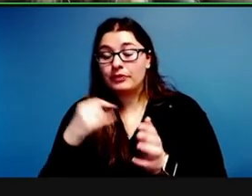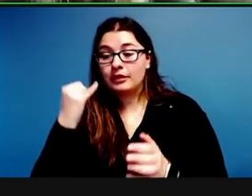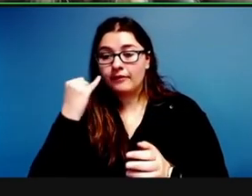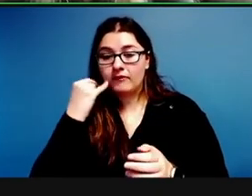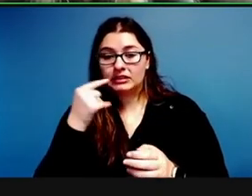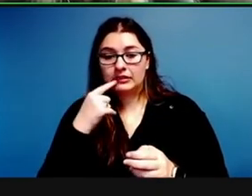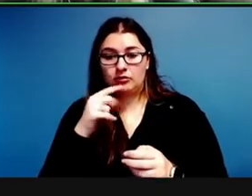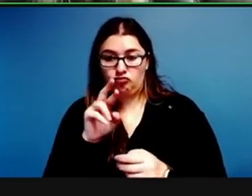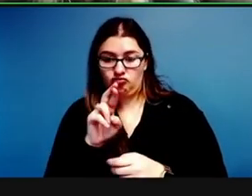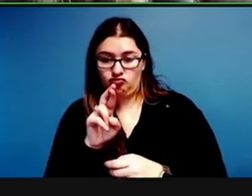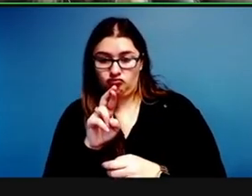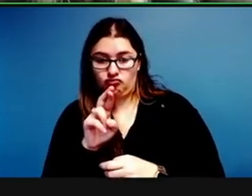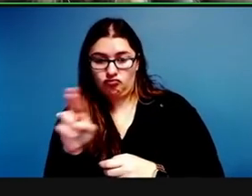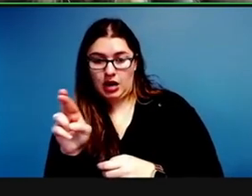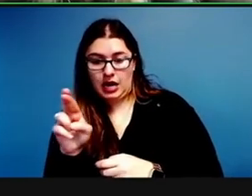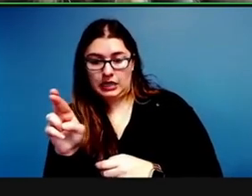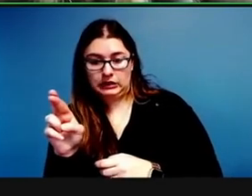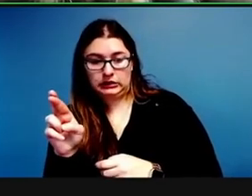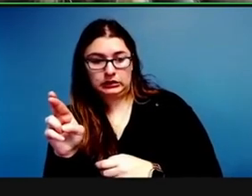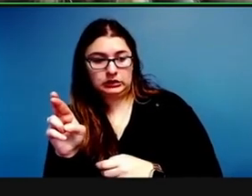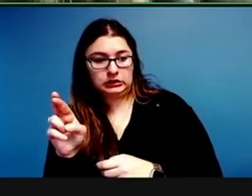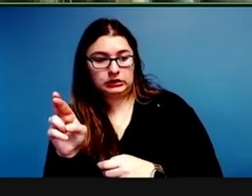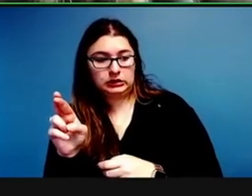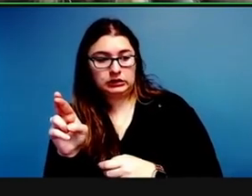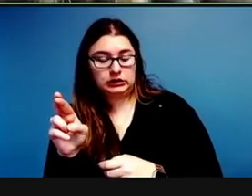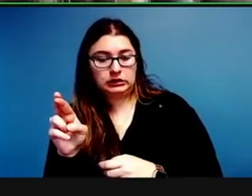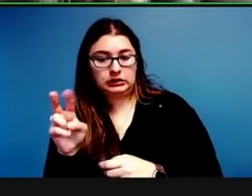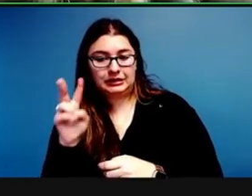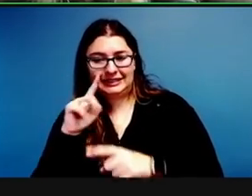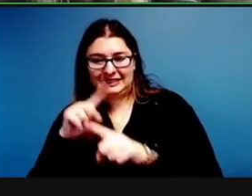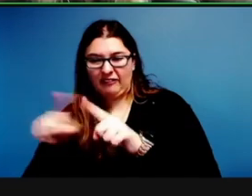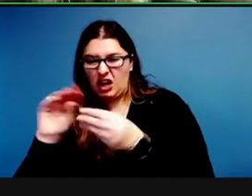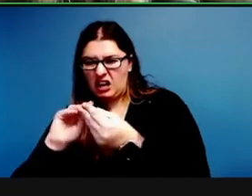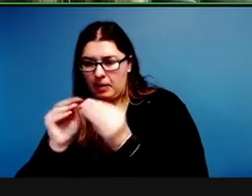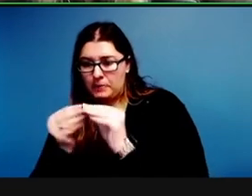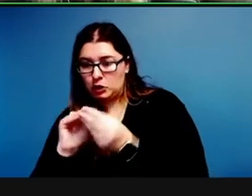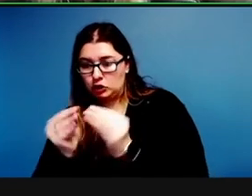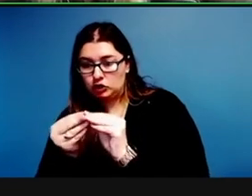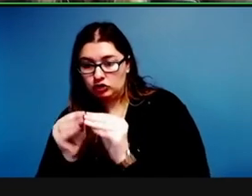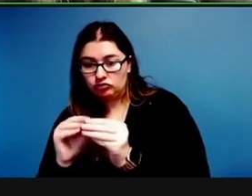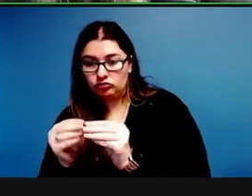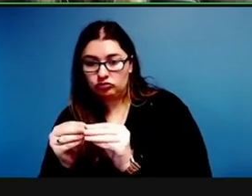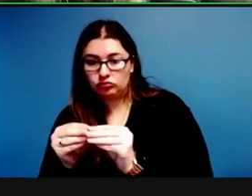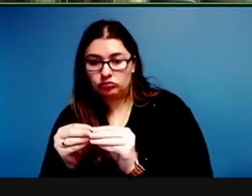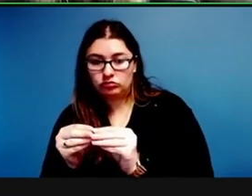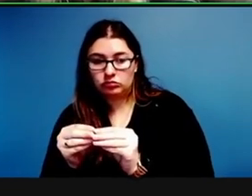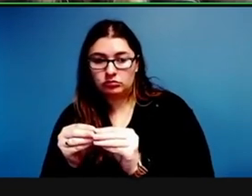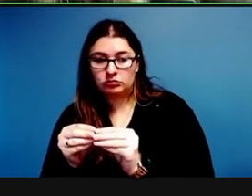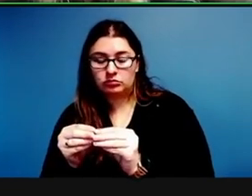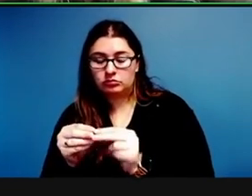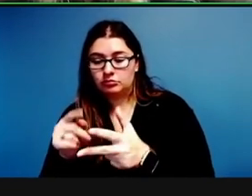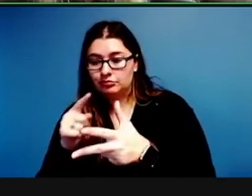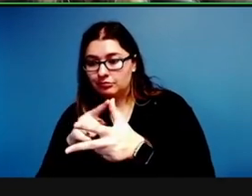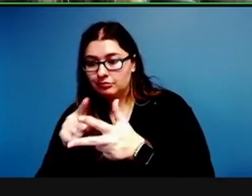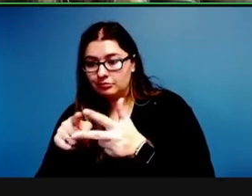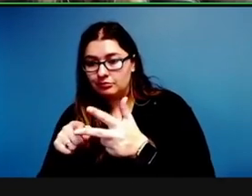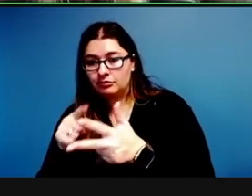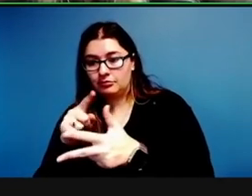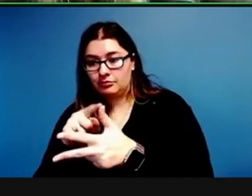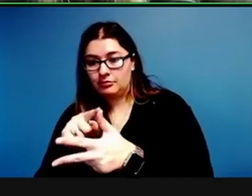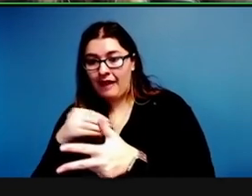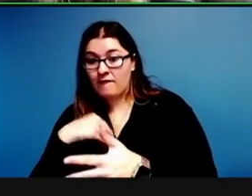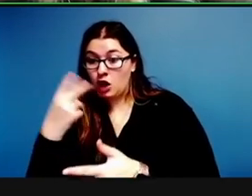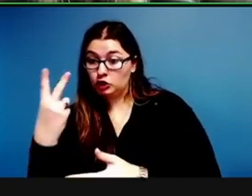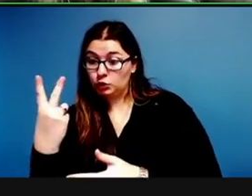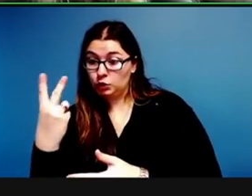very far right of those, you'll see that the difference in the numbers. In objective 1, there's 2